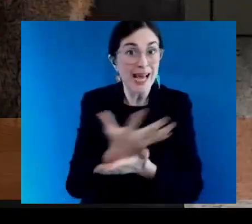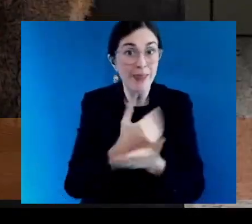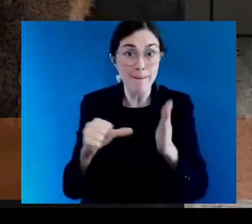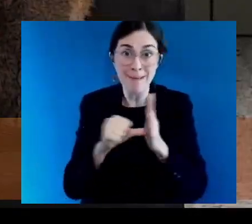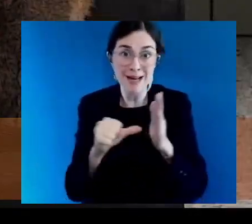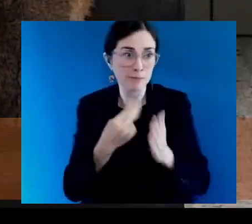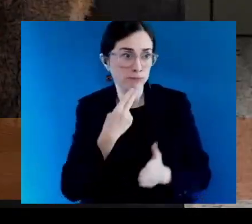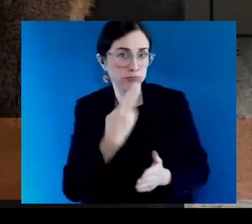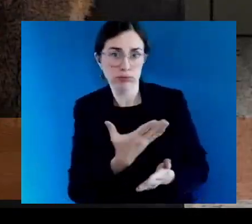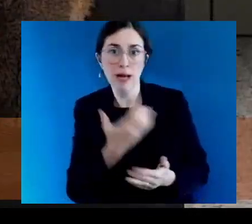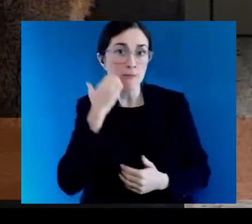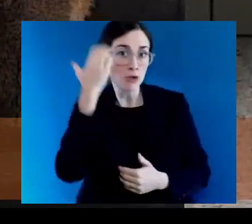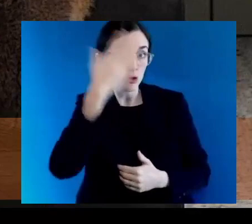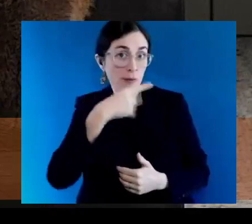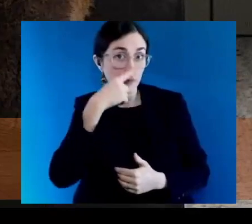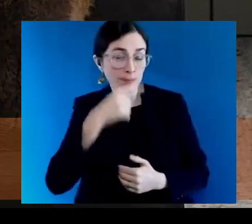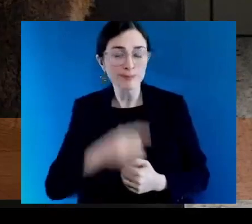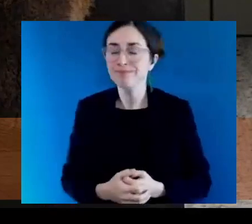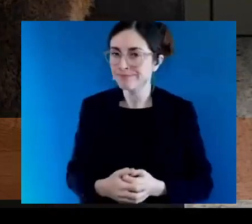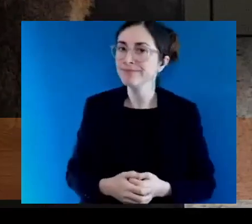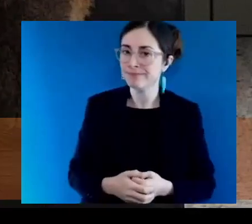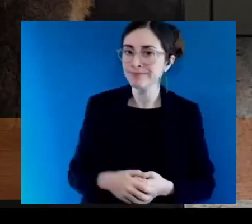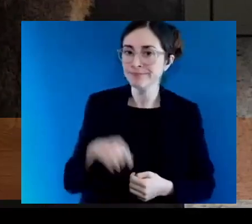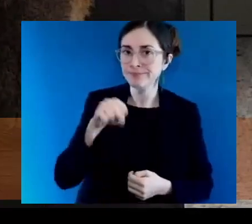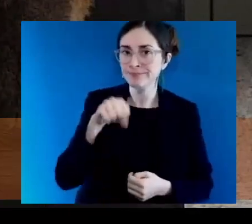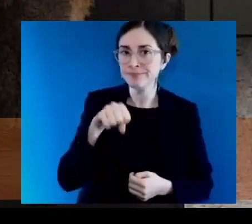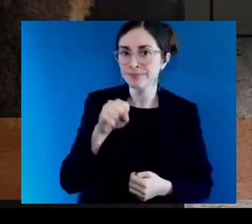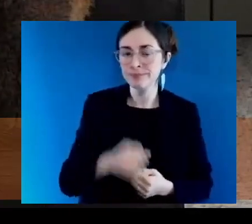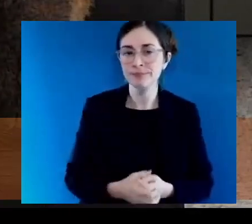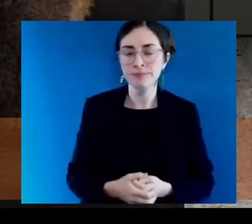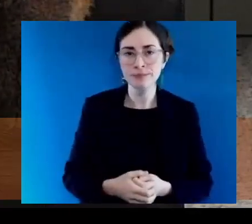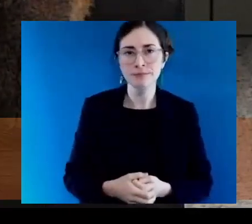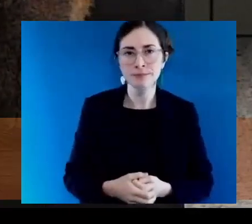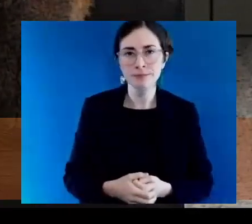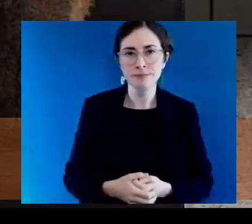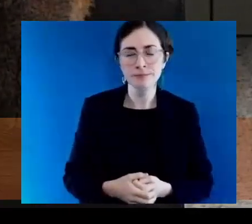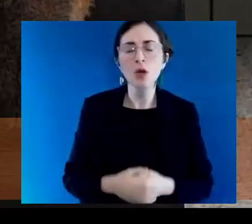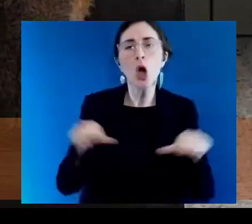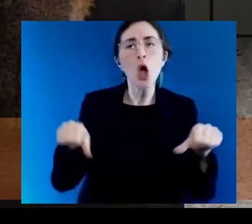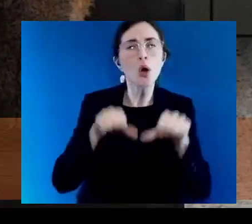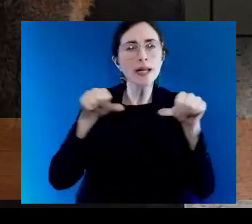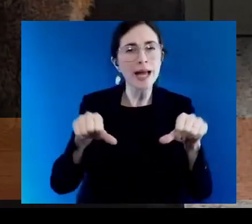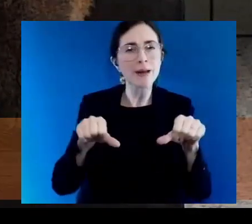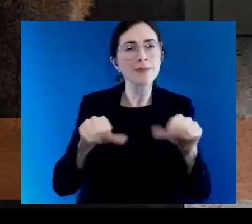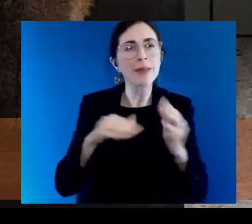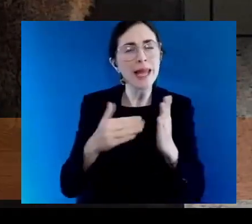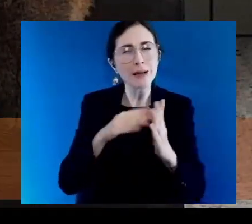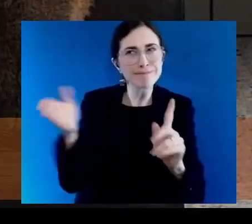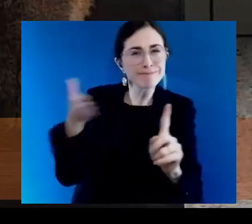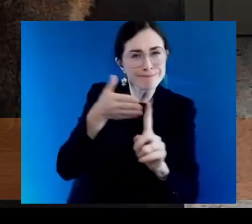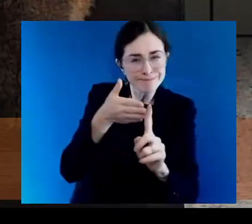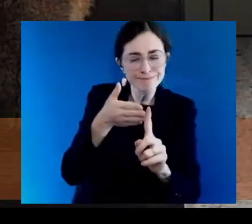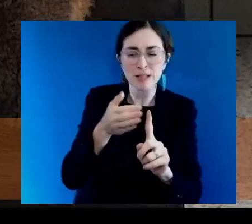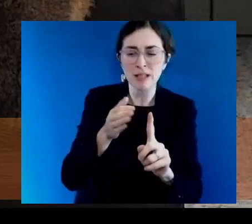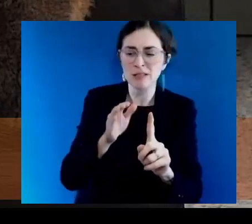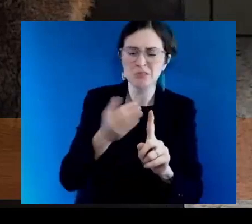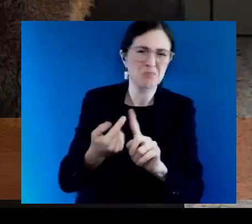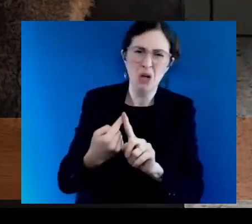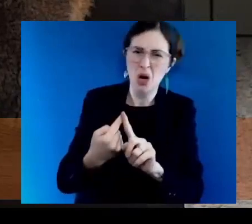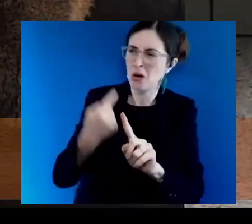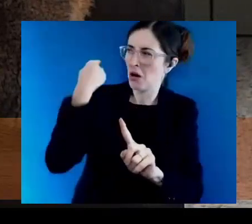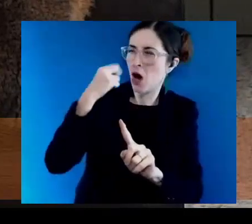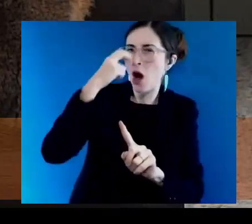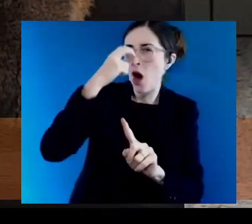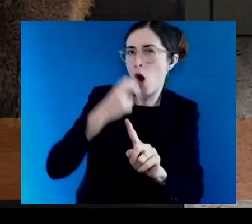Over the centuries, Minister, turning back to this historical framework, over the centuries, can you tell